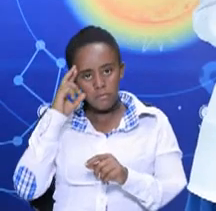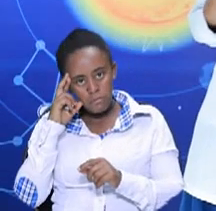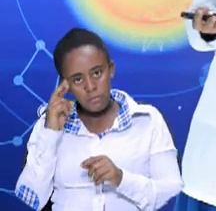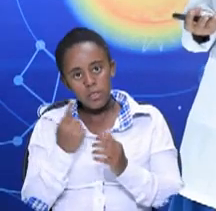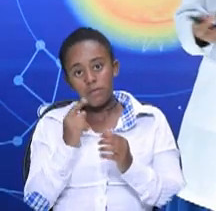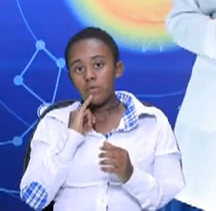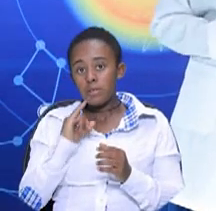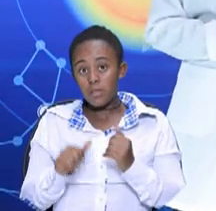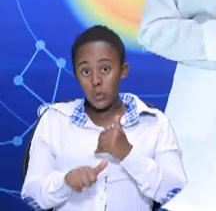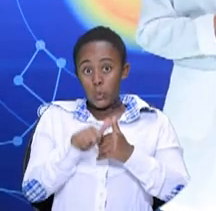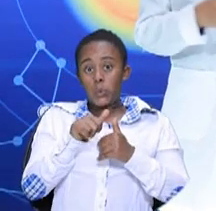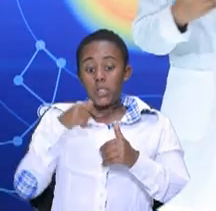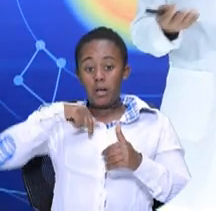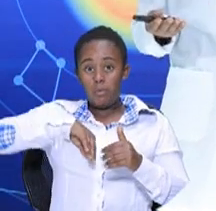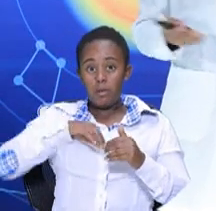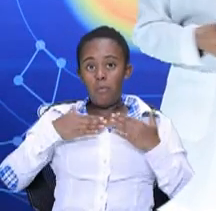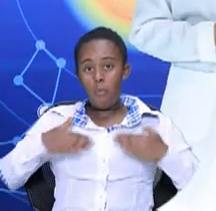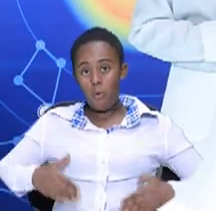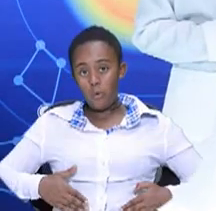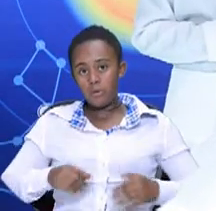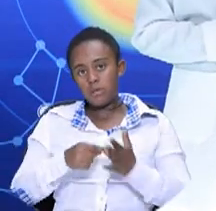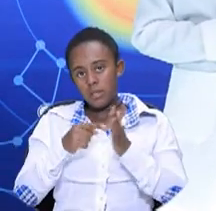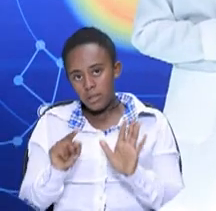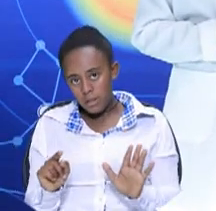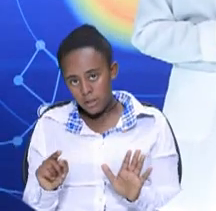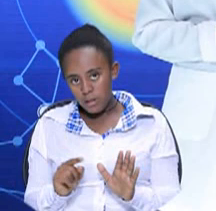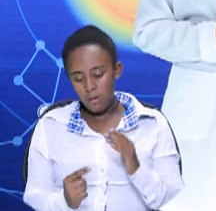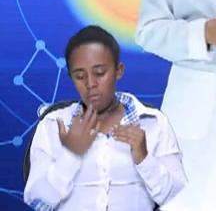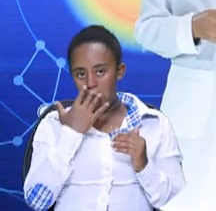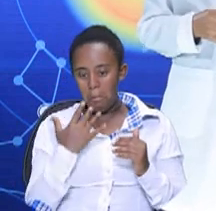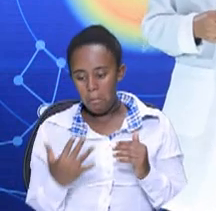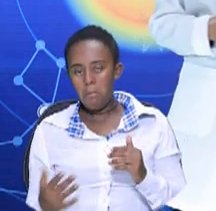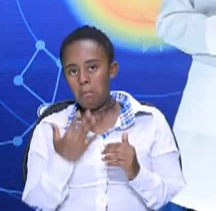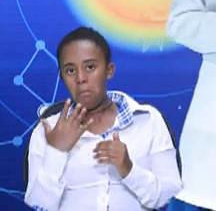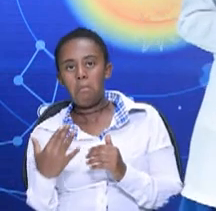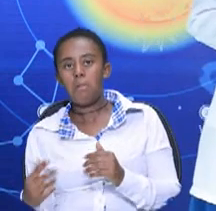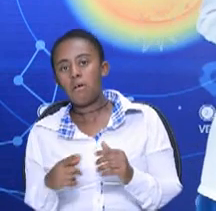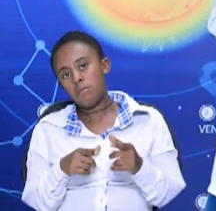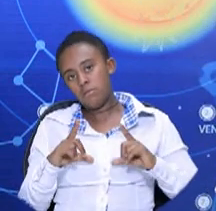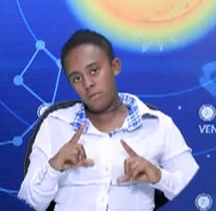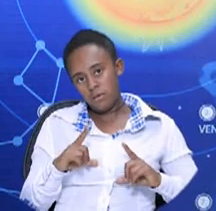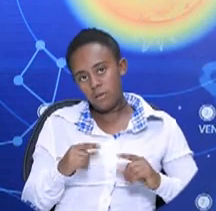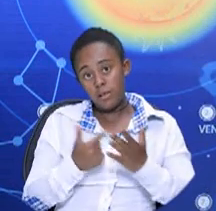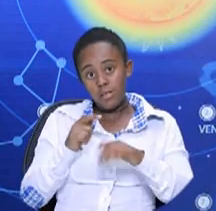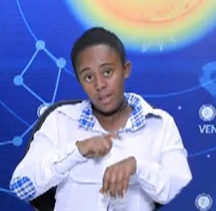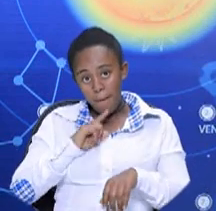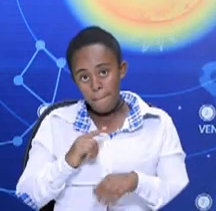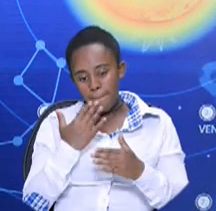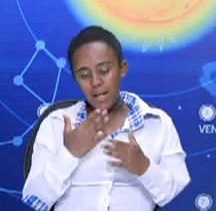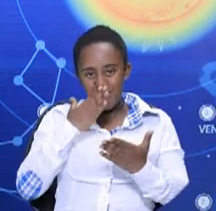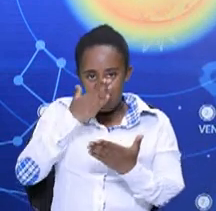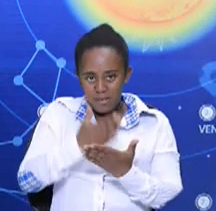if there is injury in our body, there is clearly blood flow, and at this time the blood will